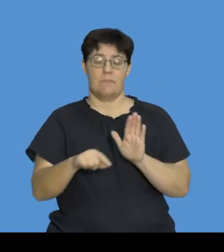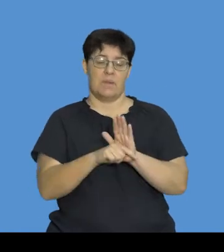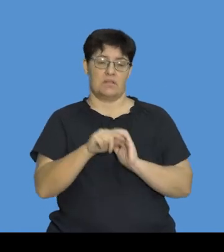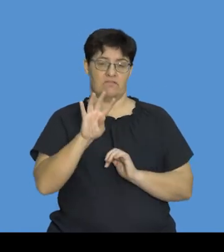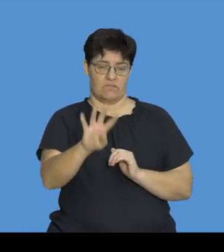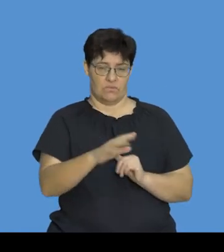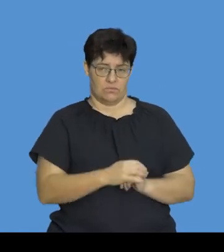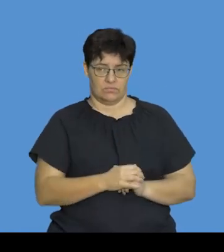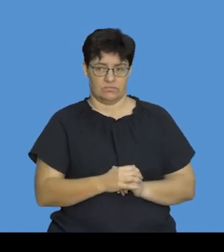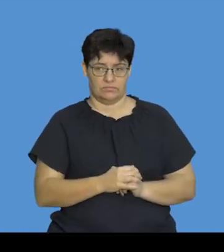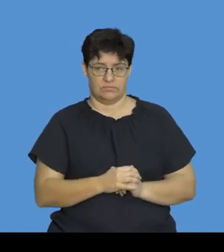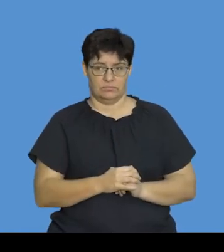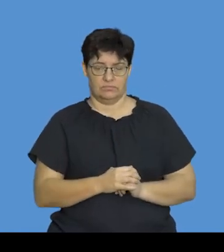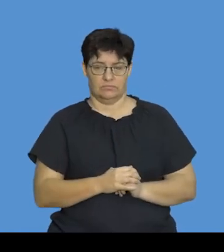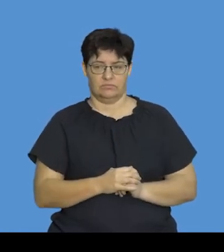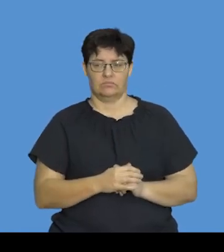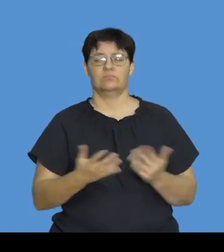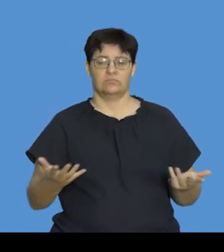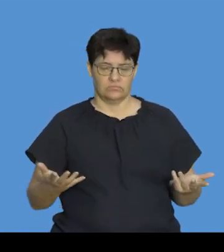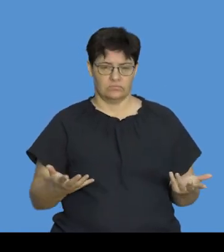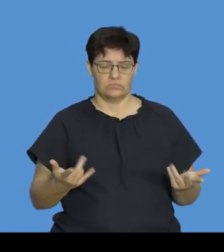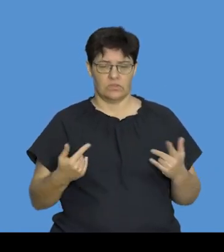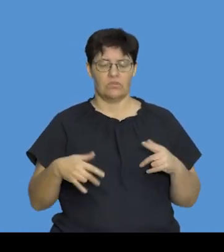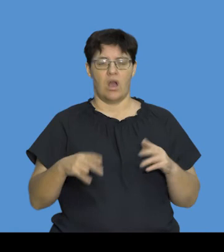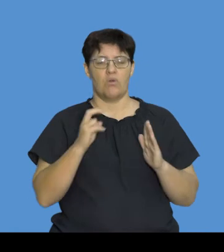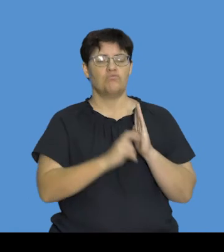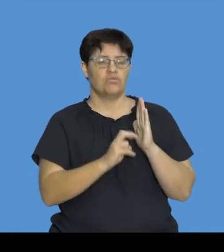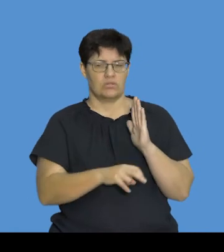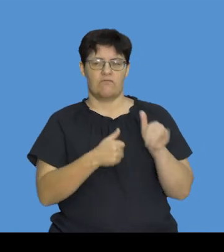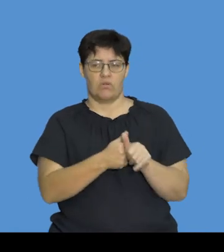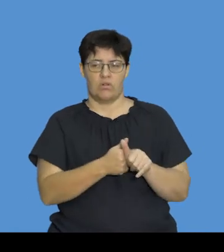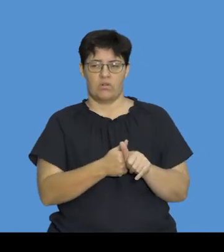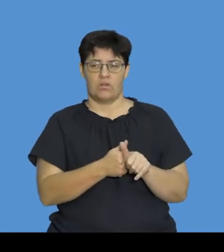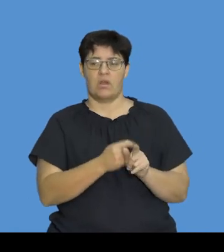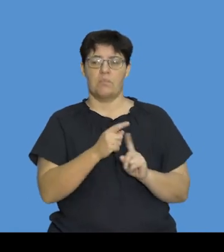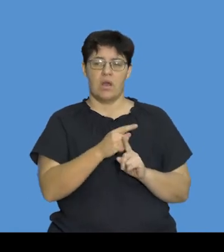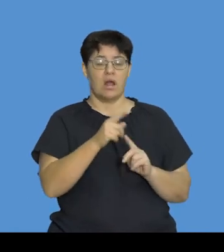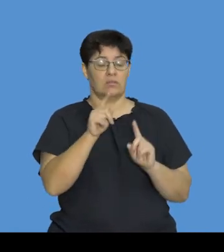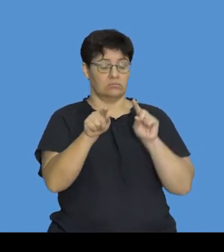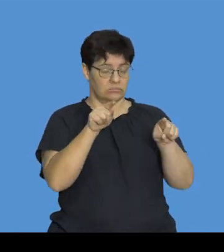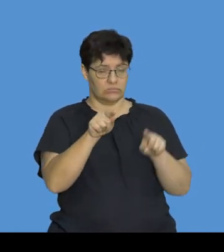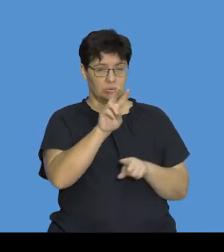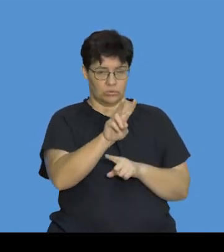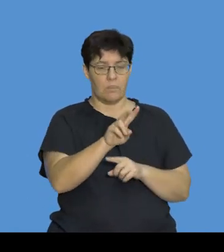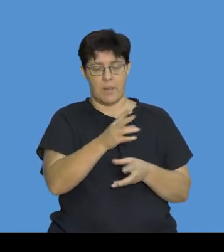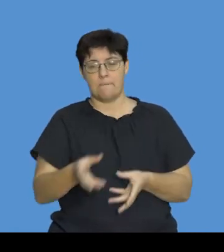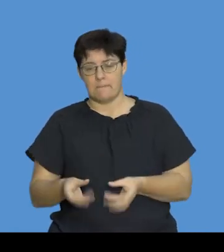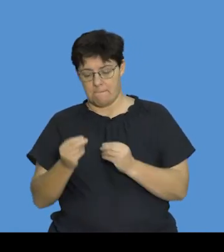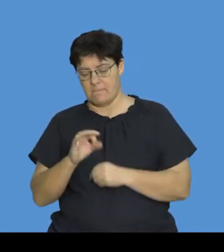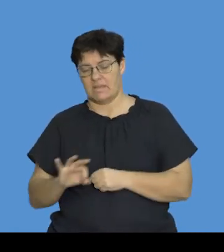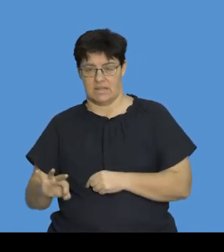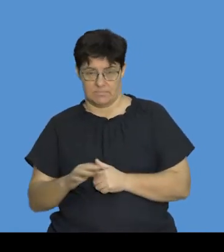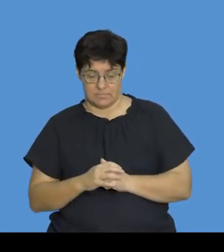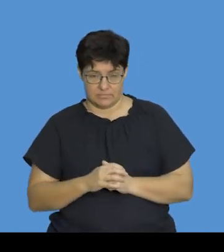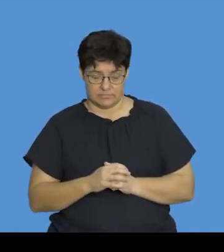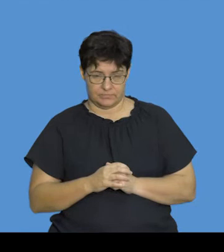minus 4. Right, so this is the condition where after multiplying the two binomials, you actually get a